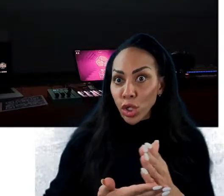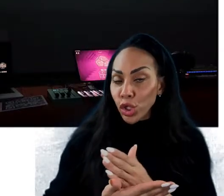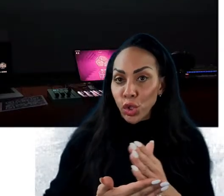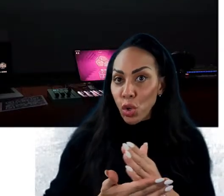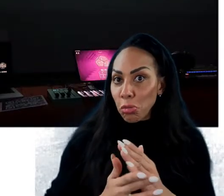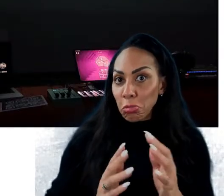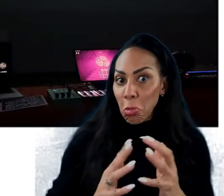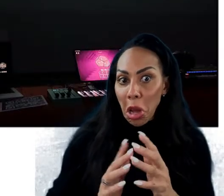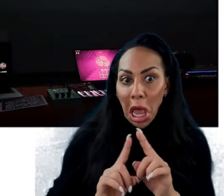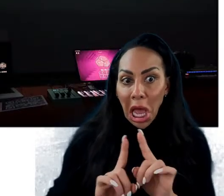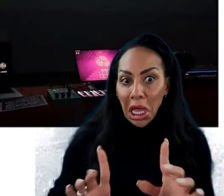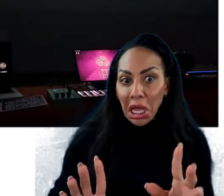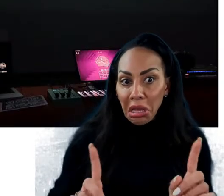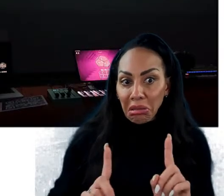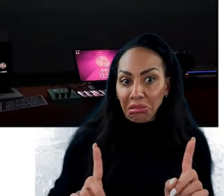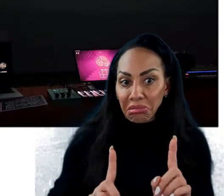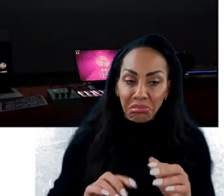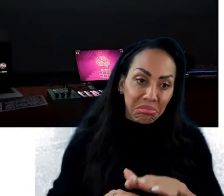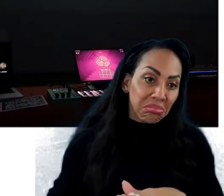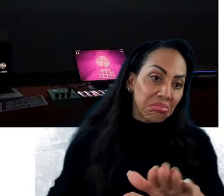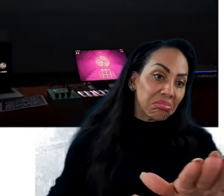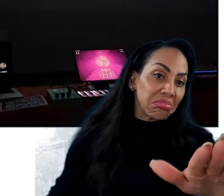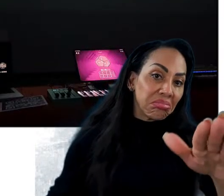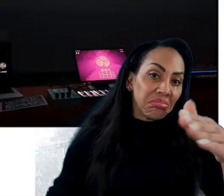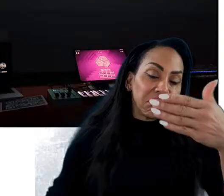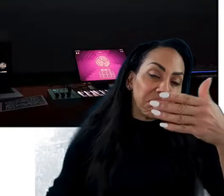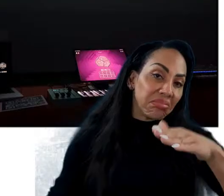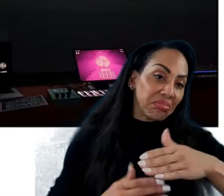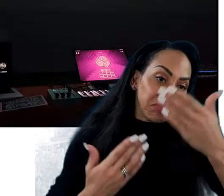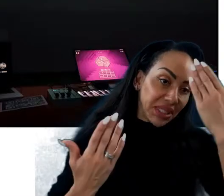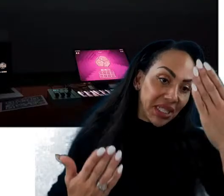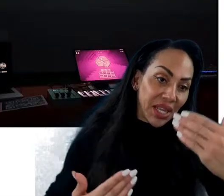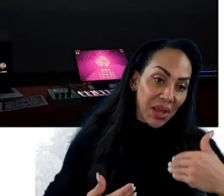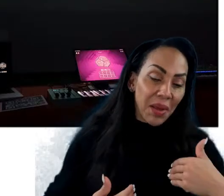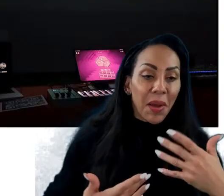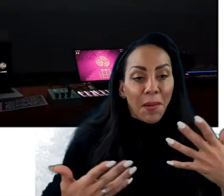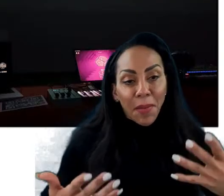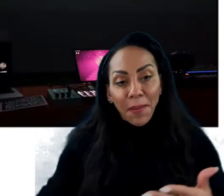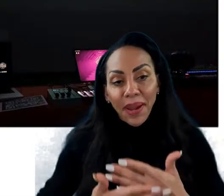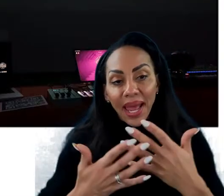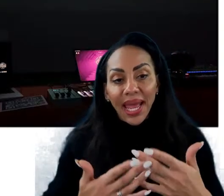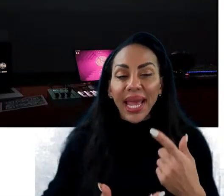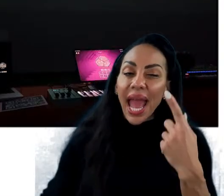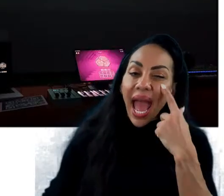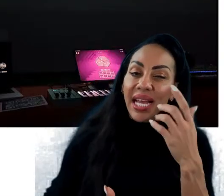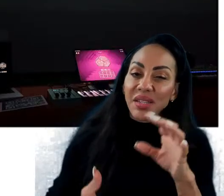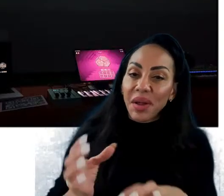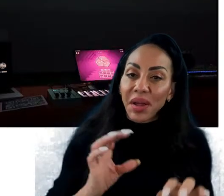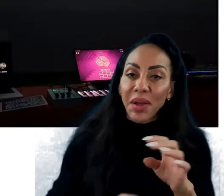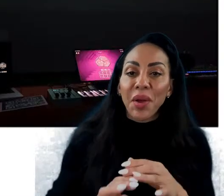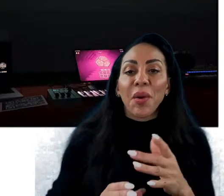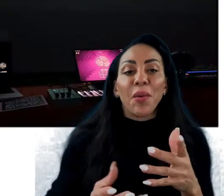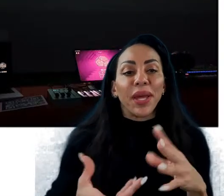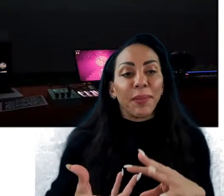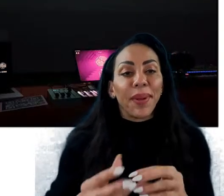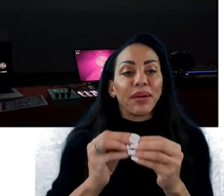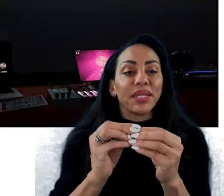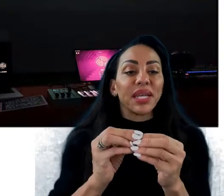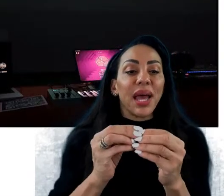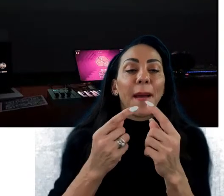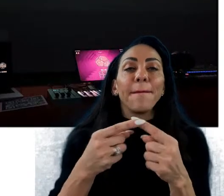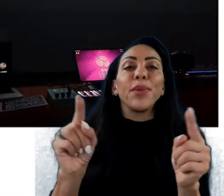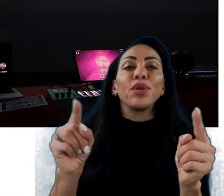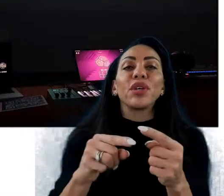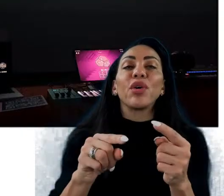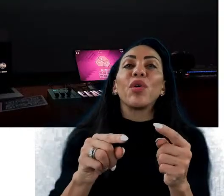by combining our interests in synths and experimenting with game engines, we built a musical fidget toy. And our love